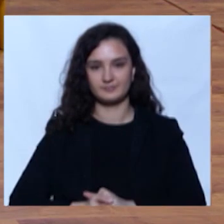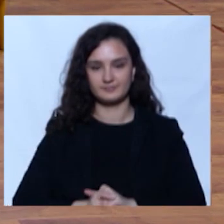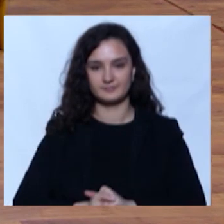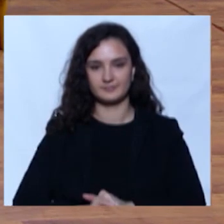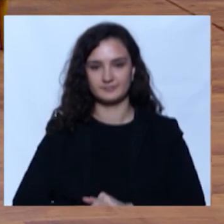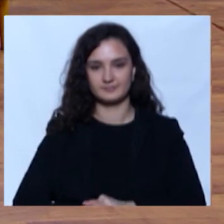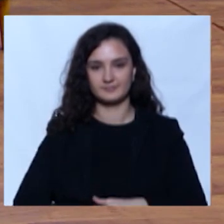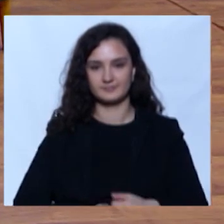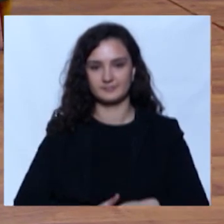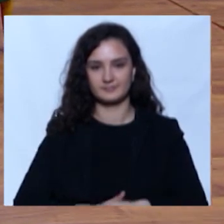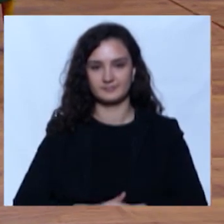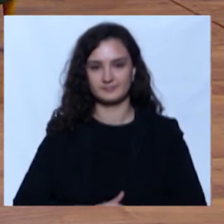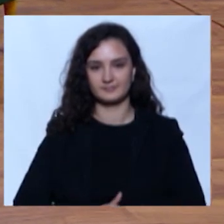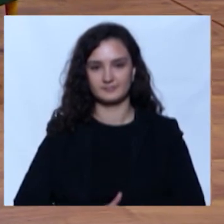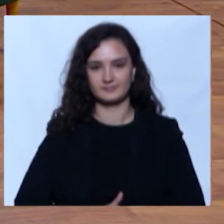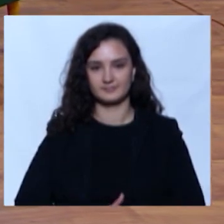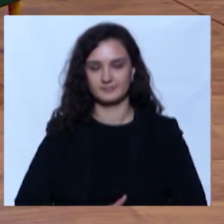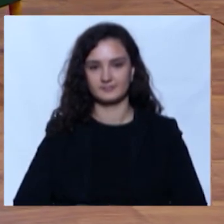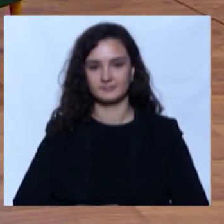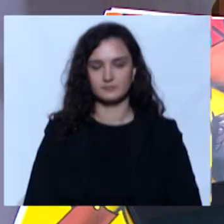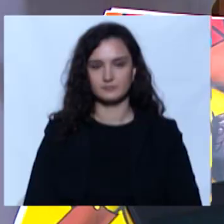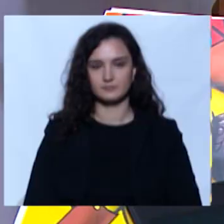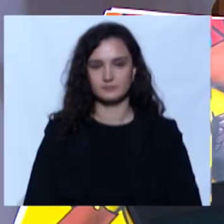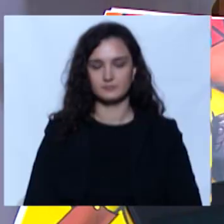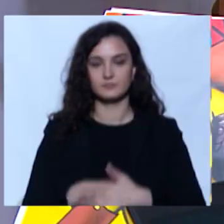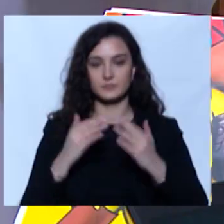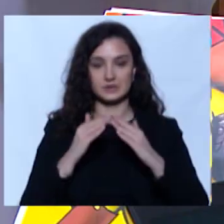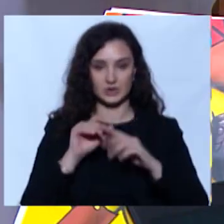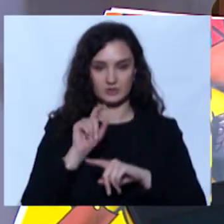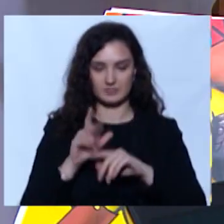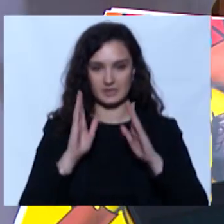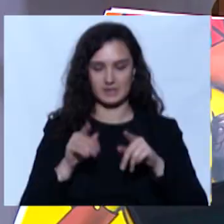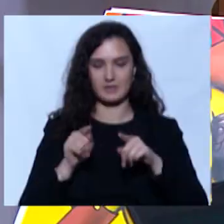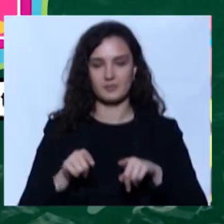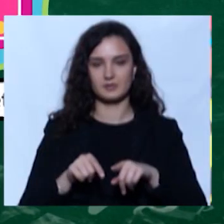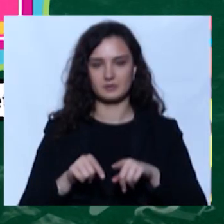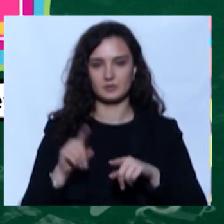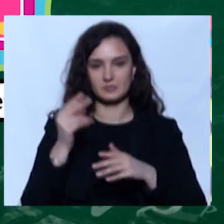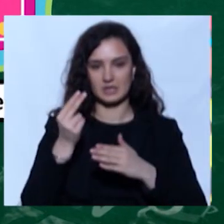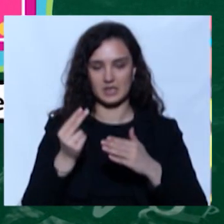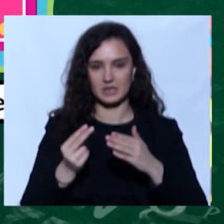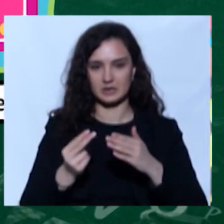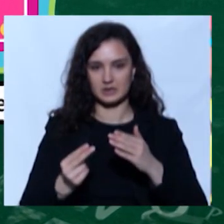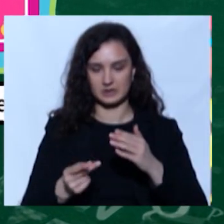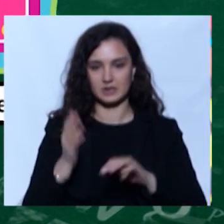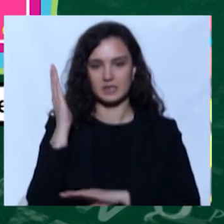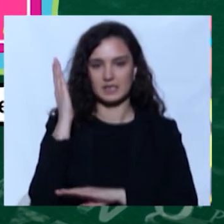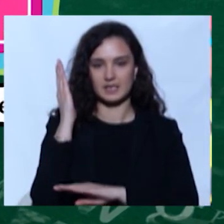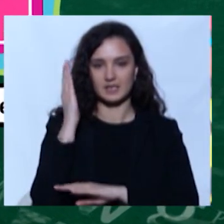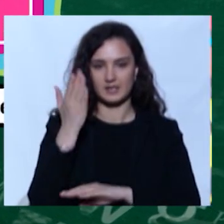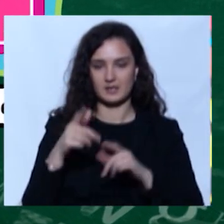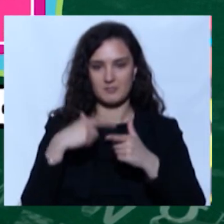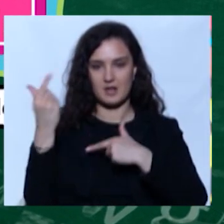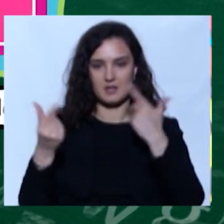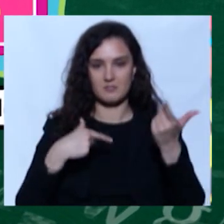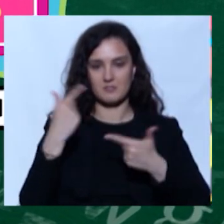so much fun. That is Boom. fun. Your homework today will be to draw the coconut tree